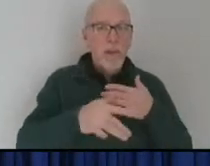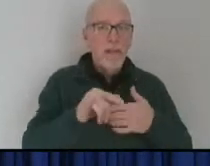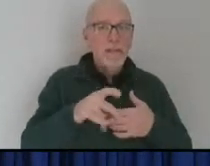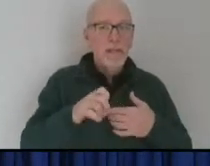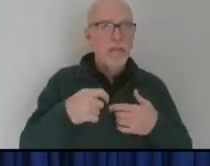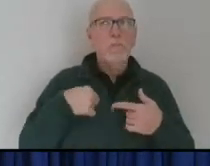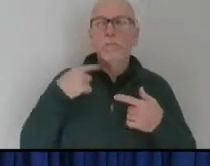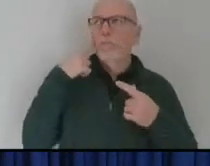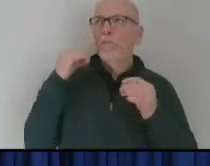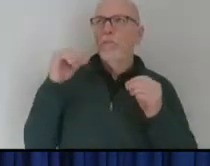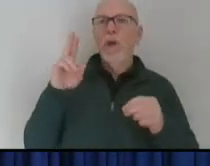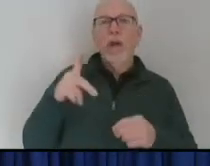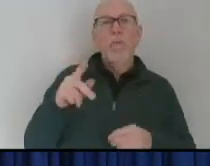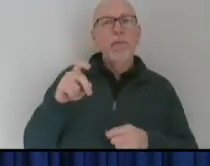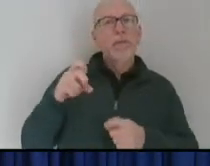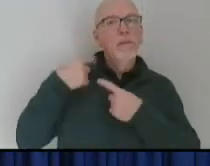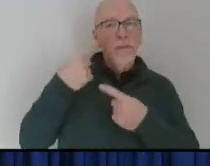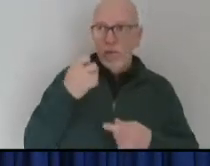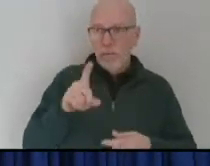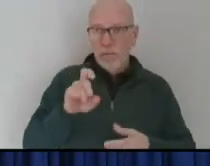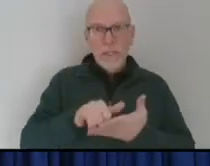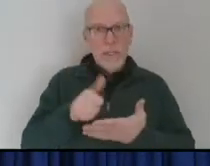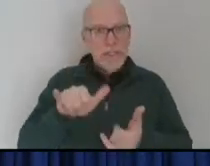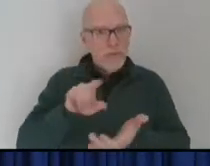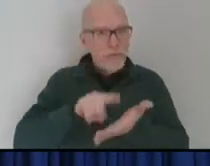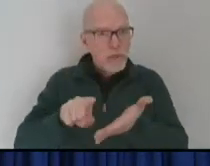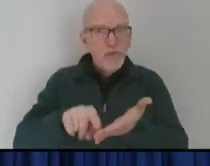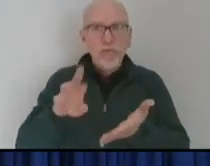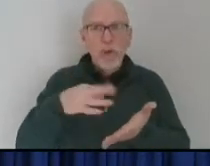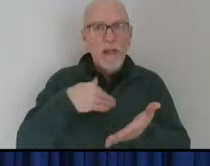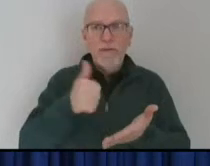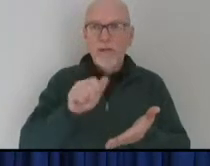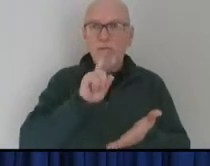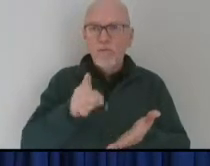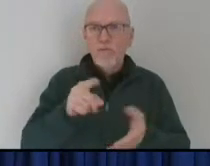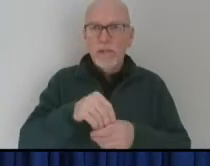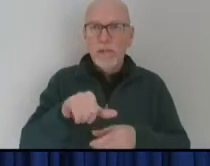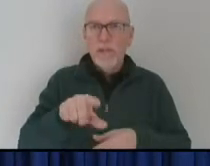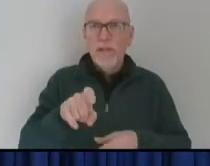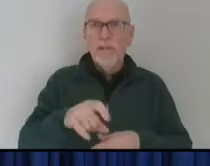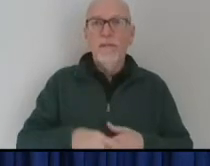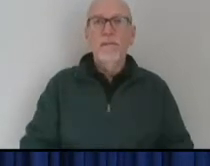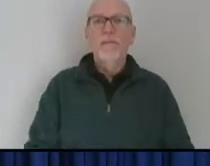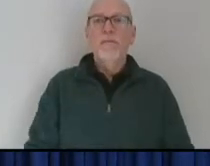matter of months, and I wondered if that's still being researched and if there's anything out there.